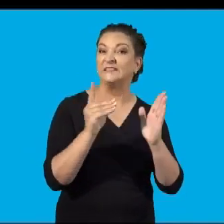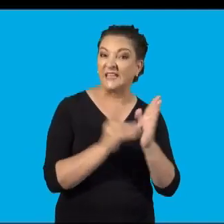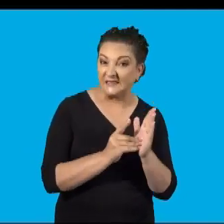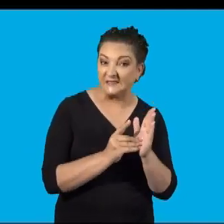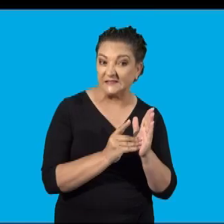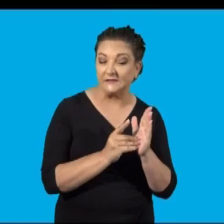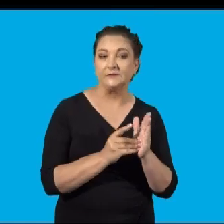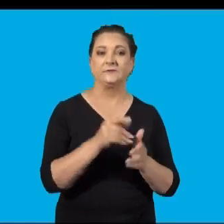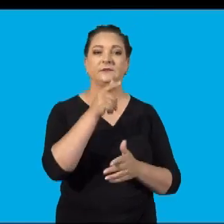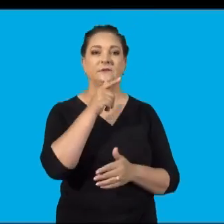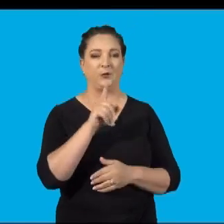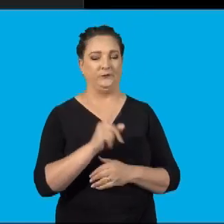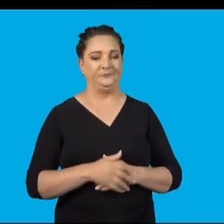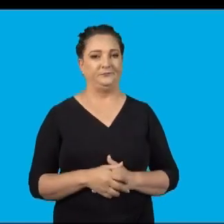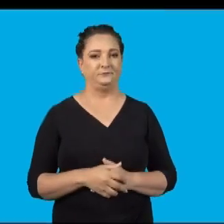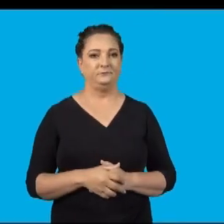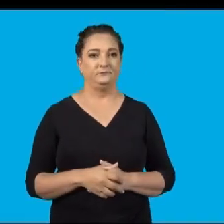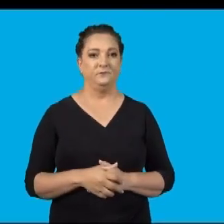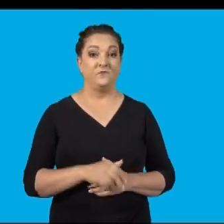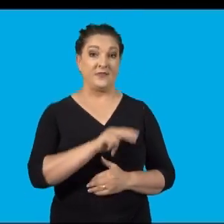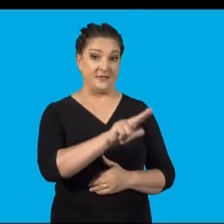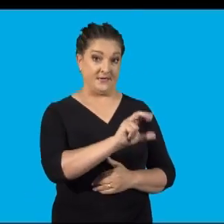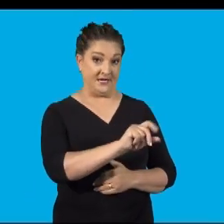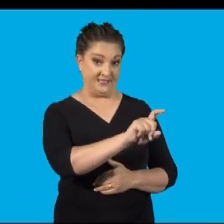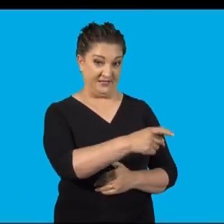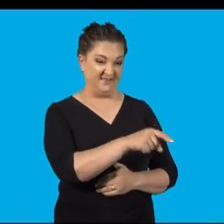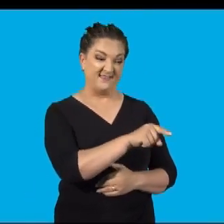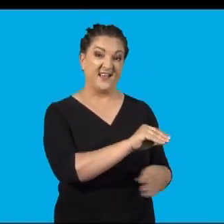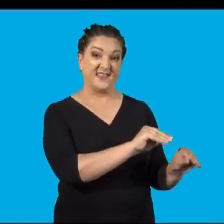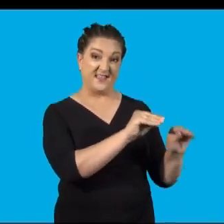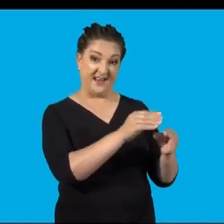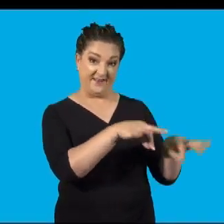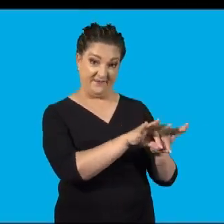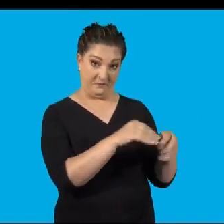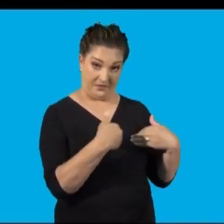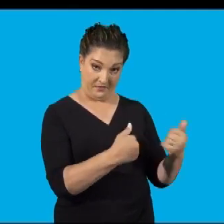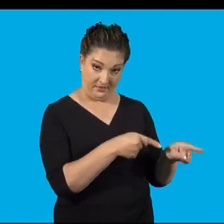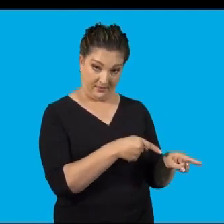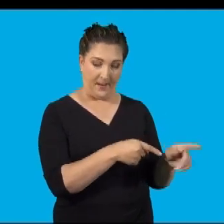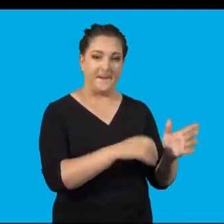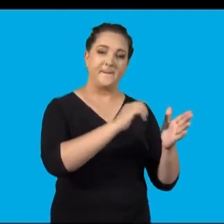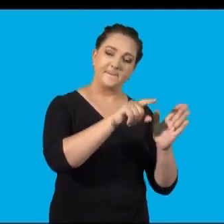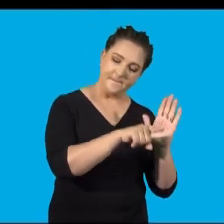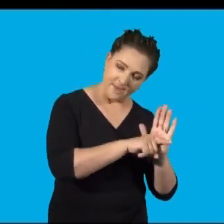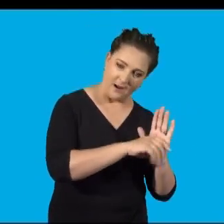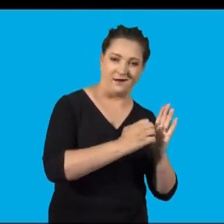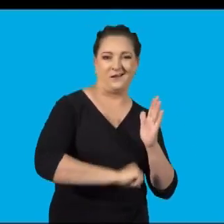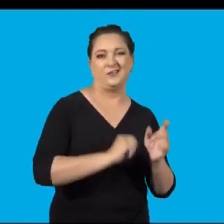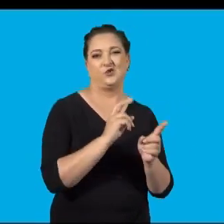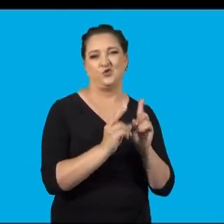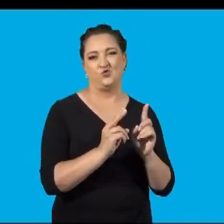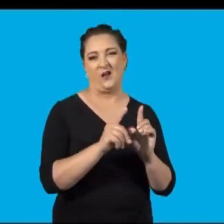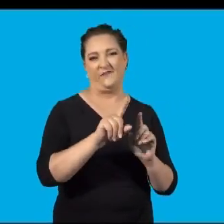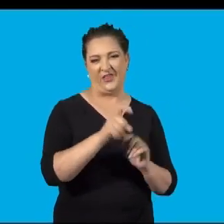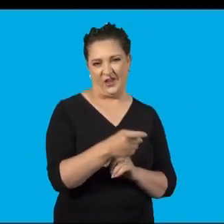of disposal. So I'll now say the 80,000, which was the carrying value at the beginning, minus